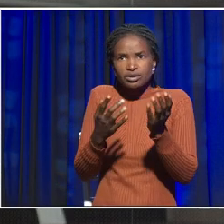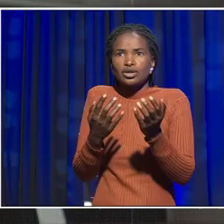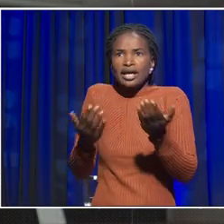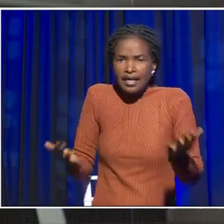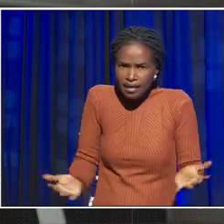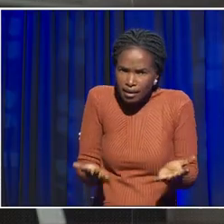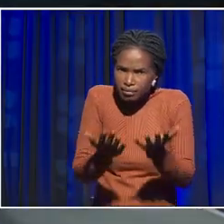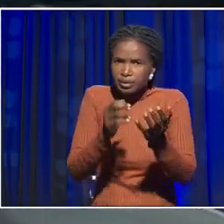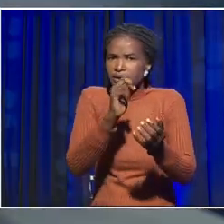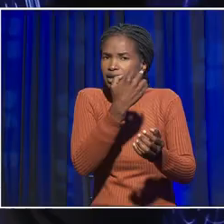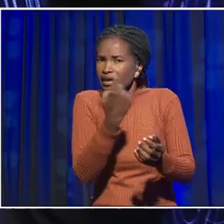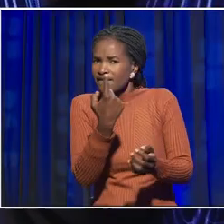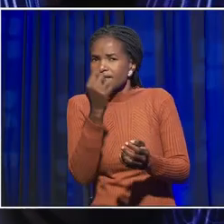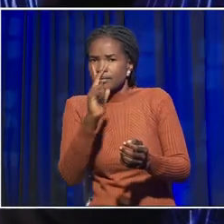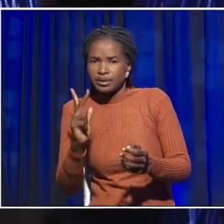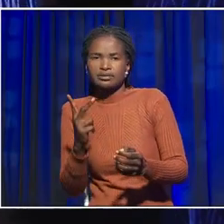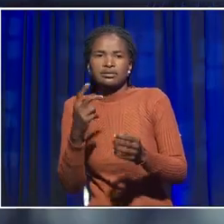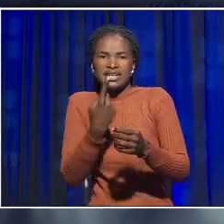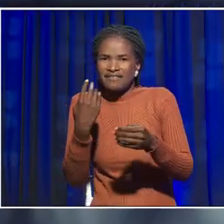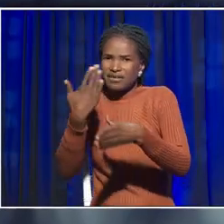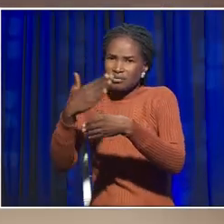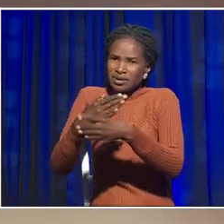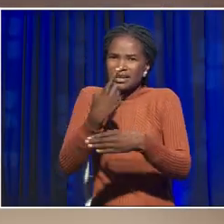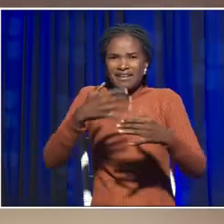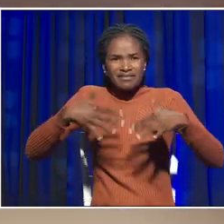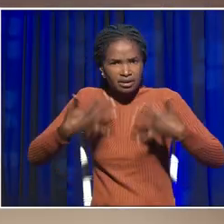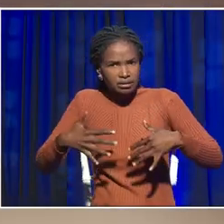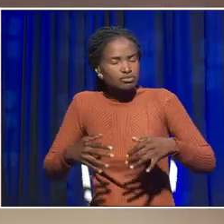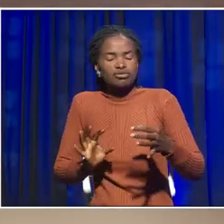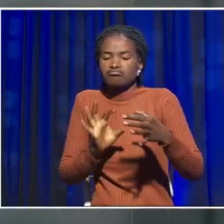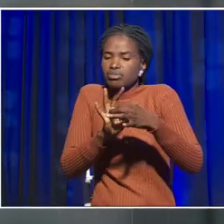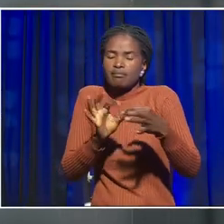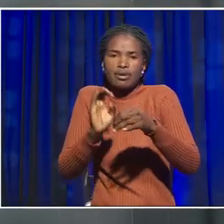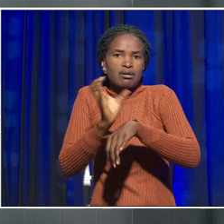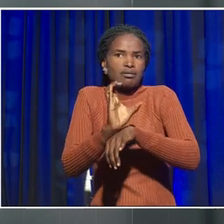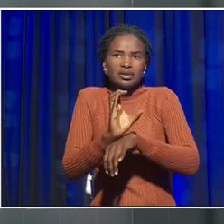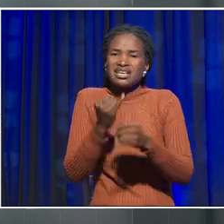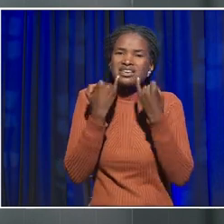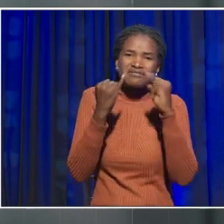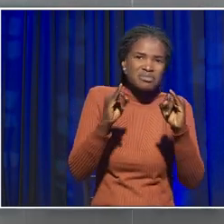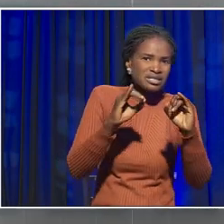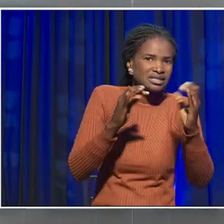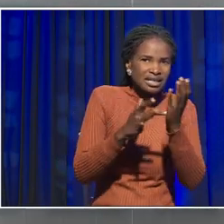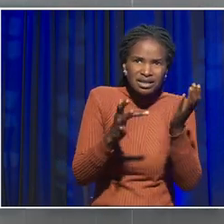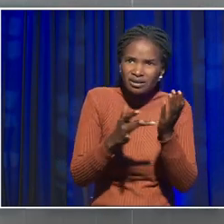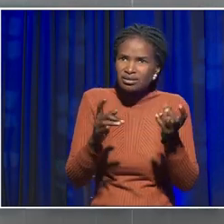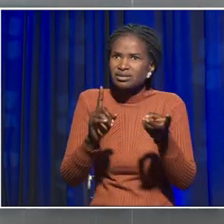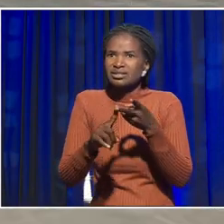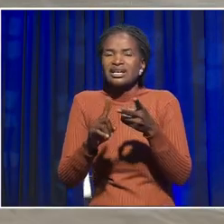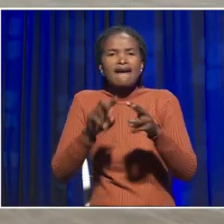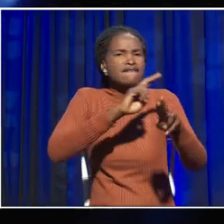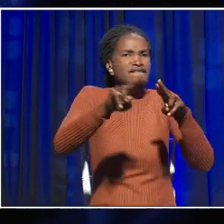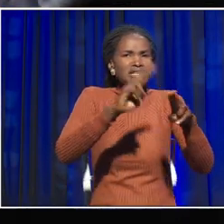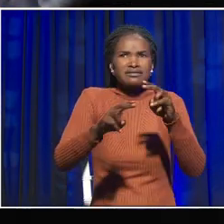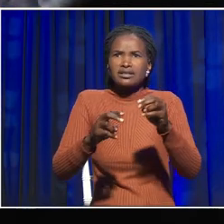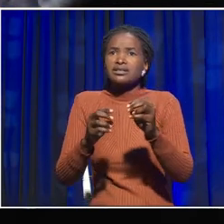every vertical industry on all parts of the globe. Whether it's information technology and the acceleration we see in artificial intelligence,